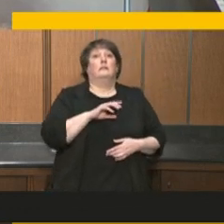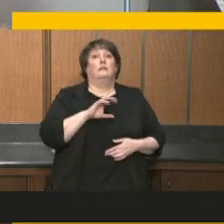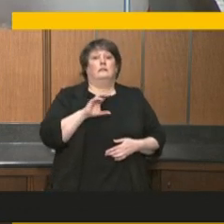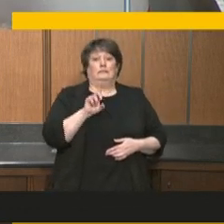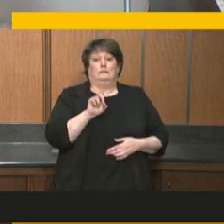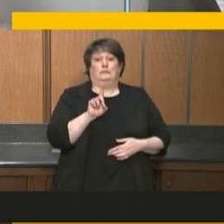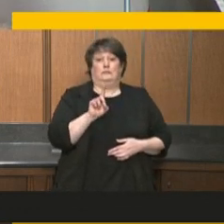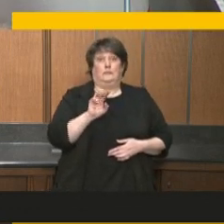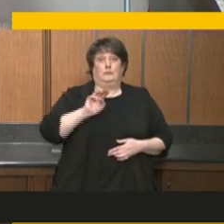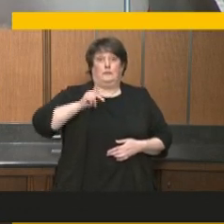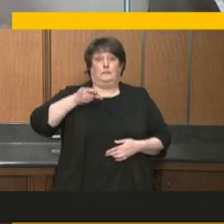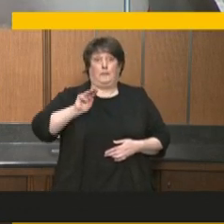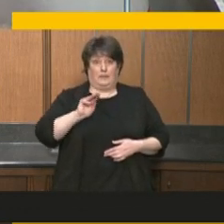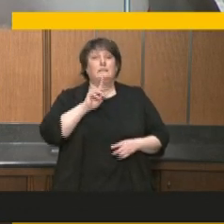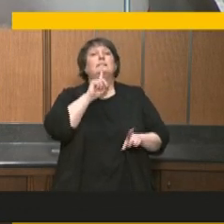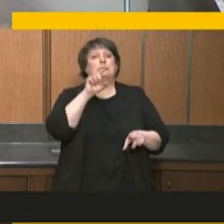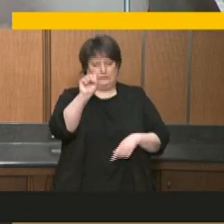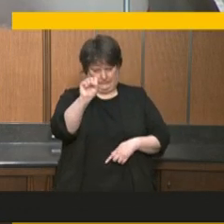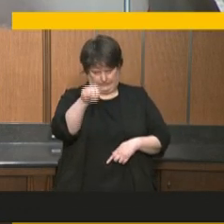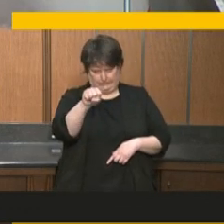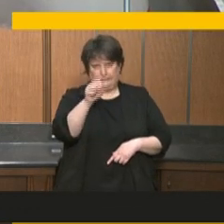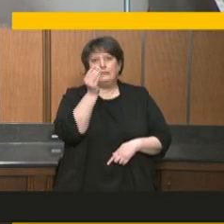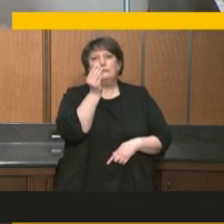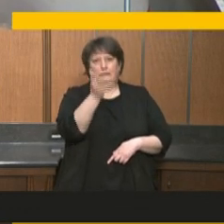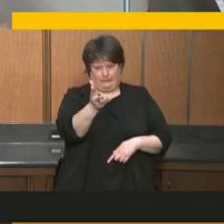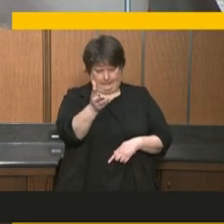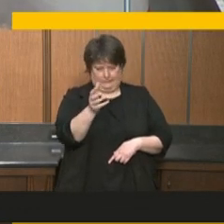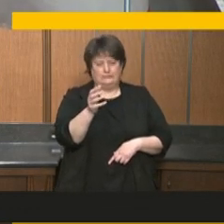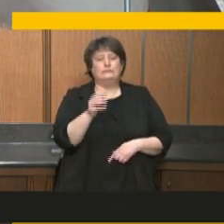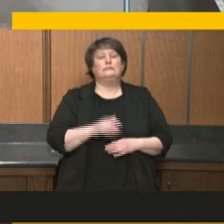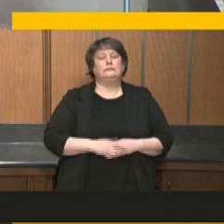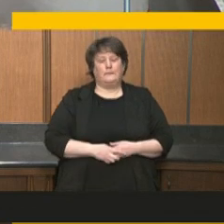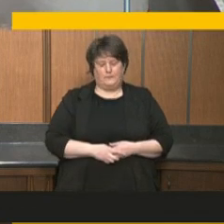à la question. Answer. Yes, I can answer your question.